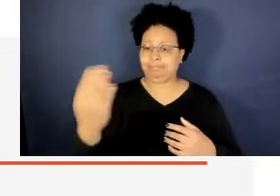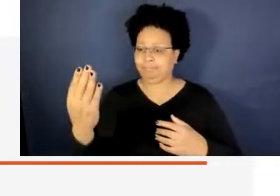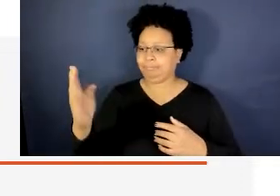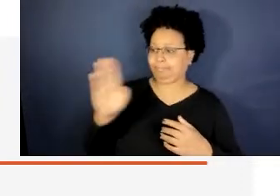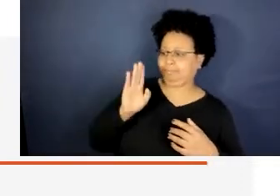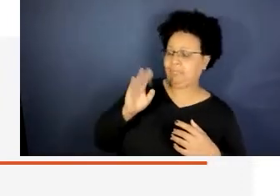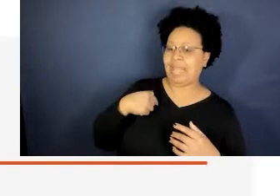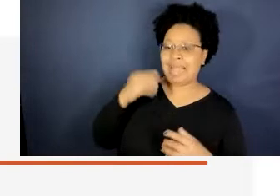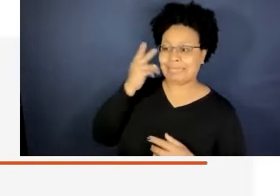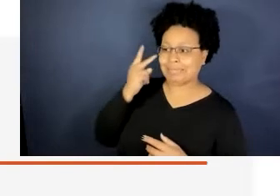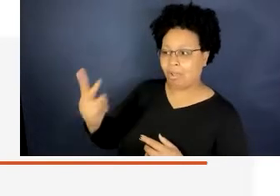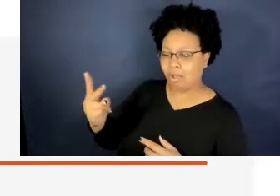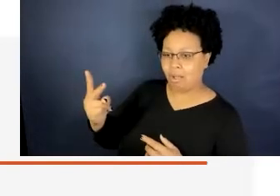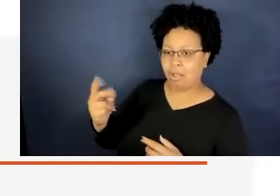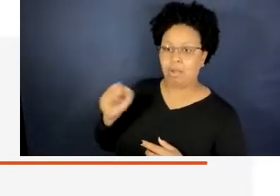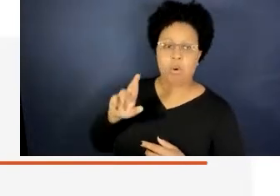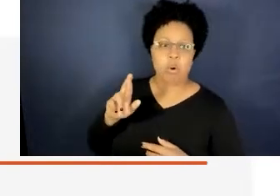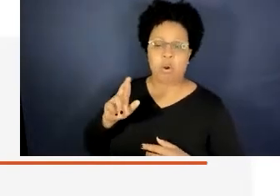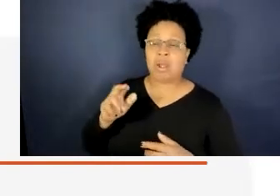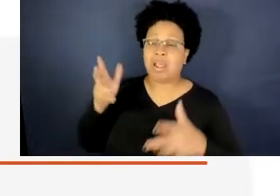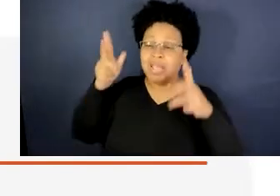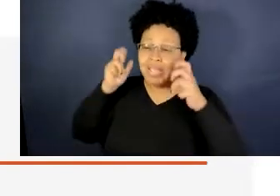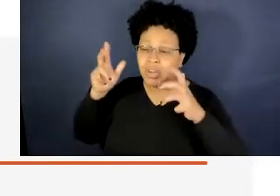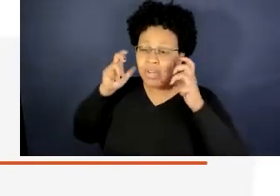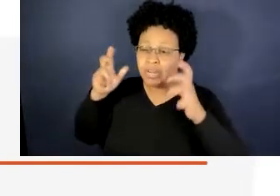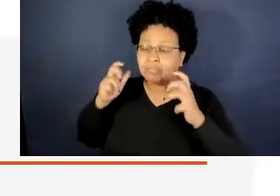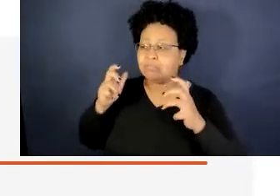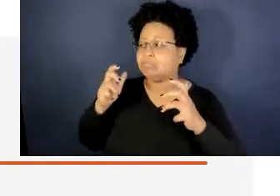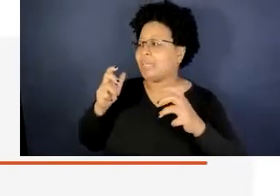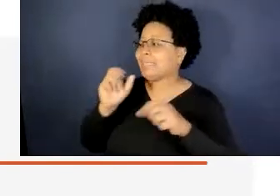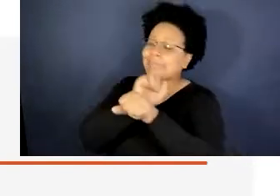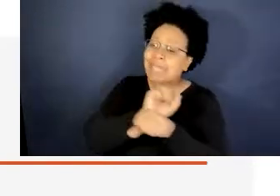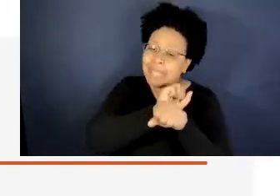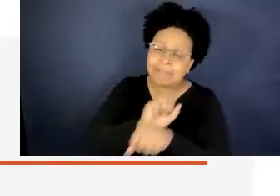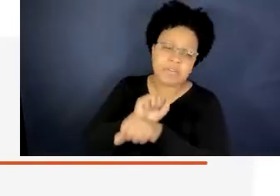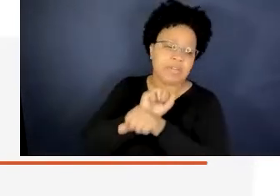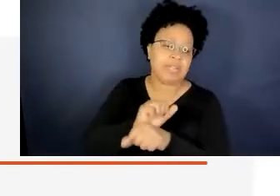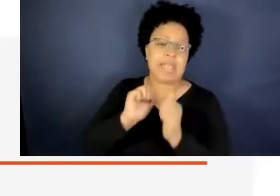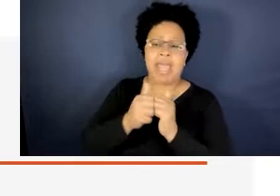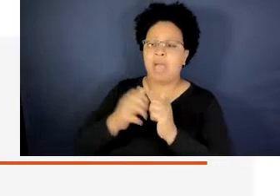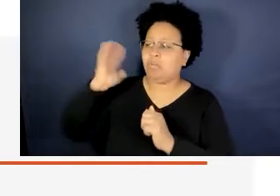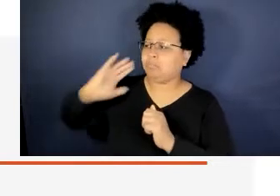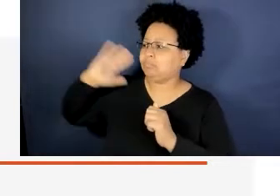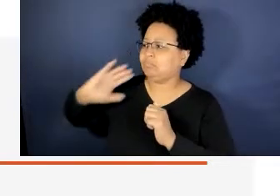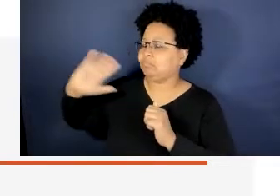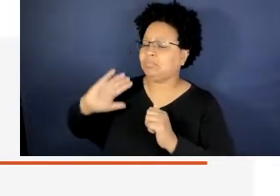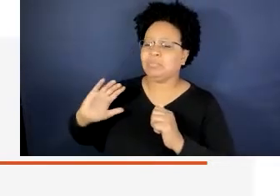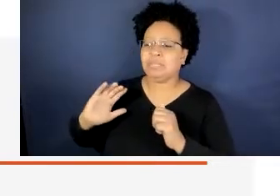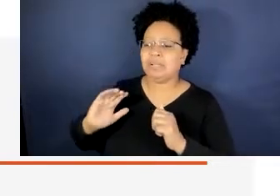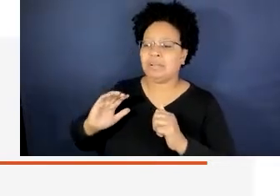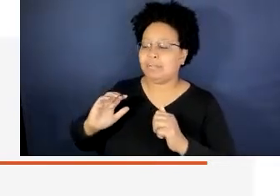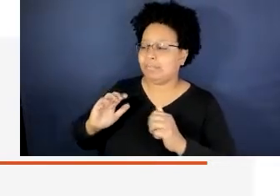example, constantly hearing about the atrocities of slavery and how our ancestors were treated, constantly hearing about how